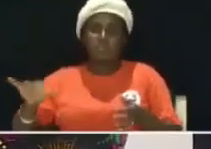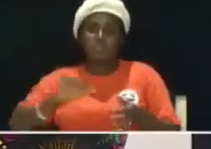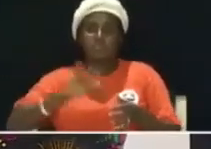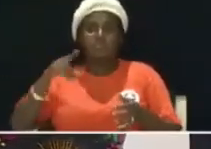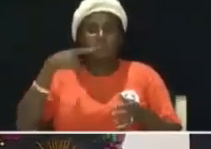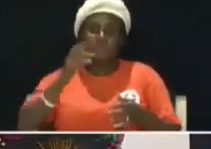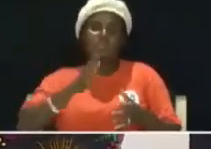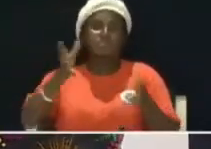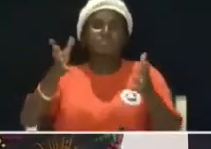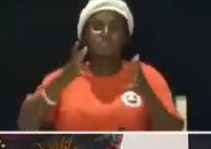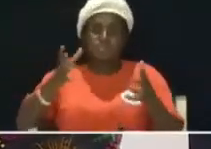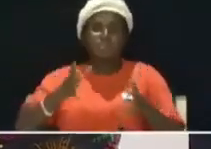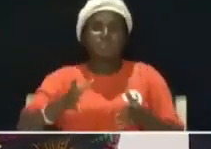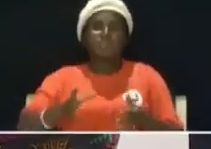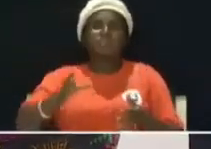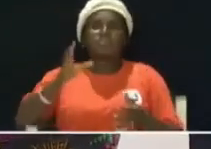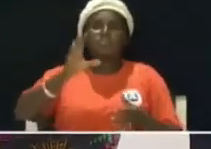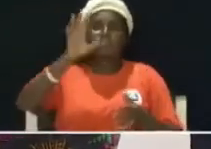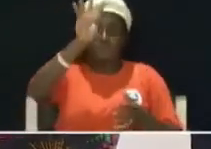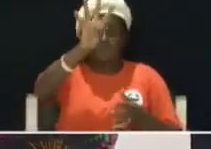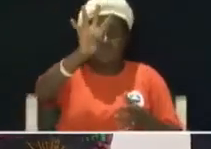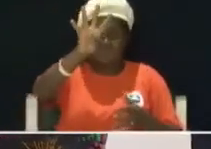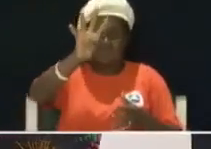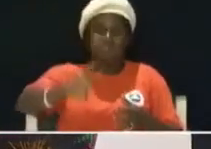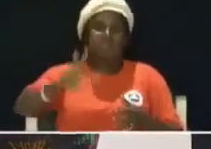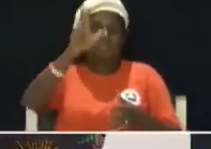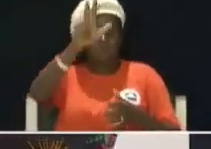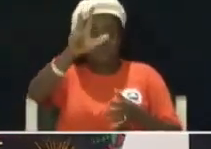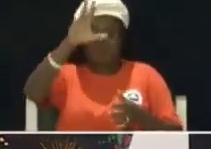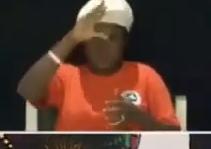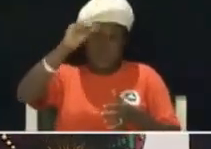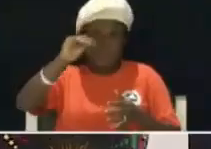quadruplets, 3 boys and a girl.